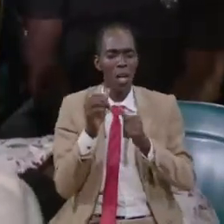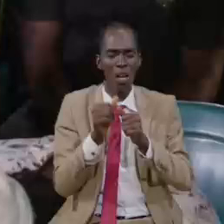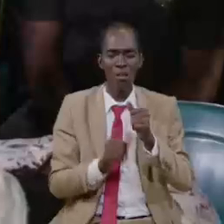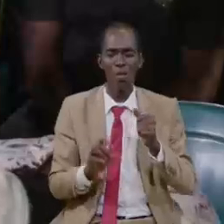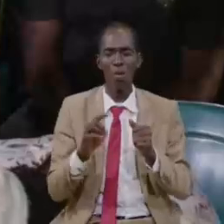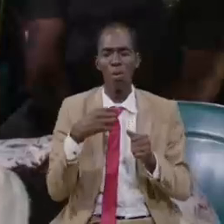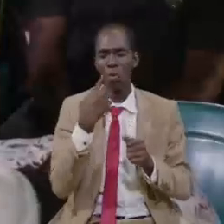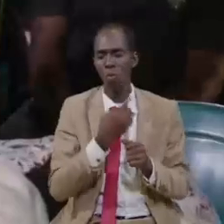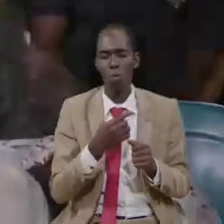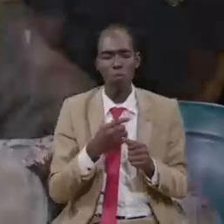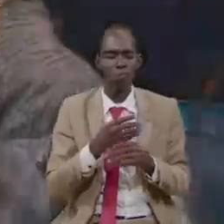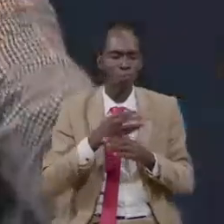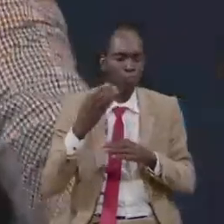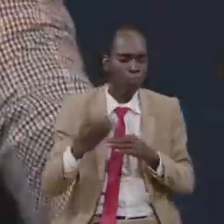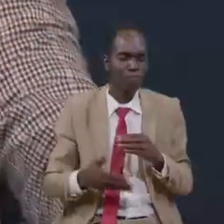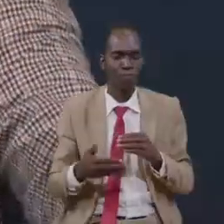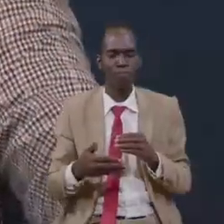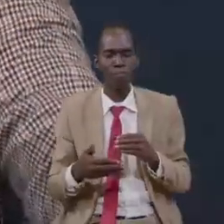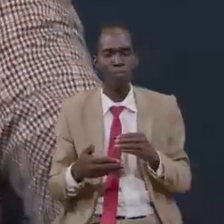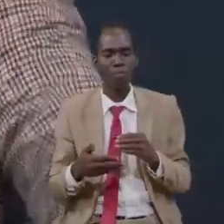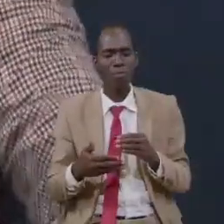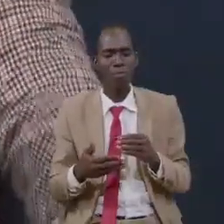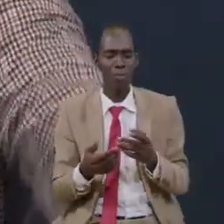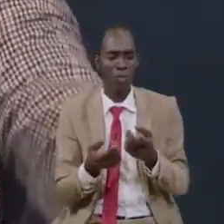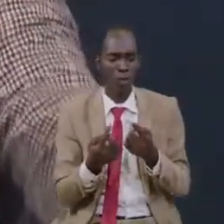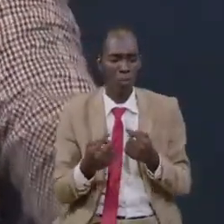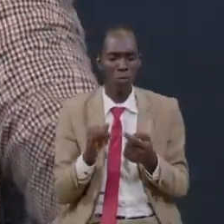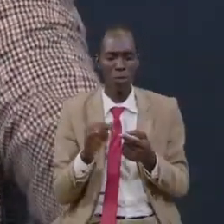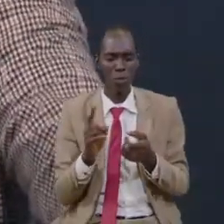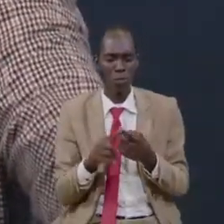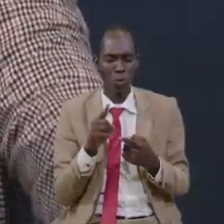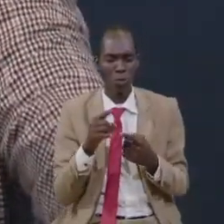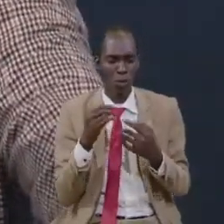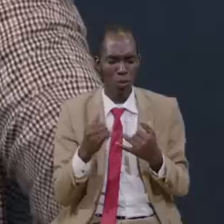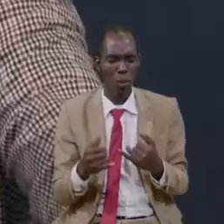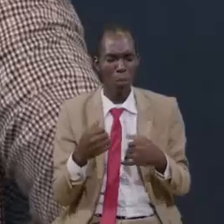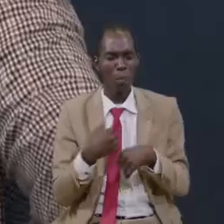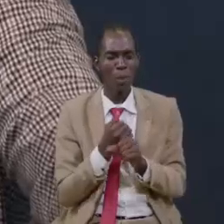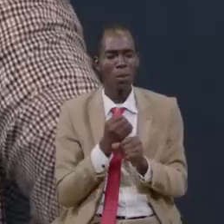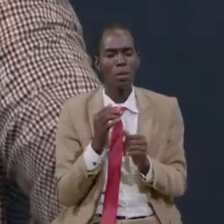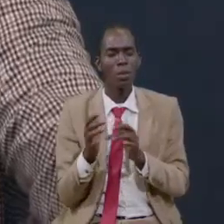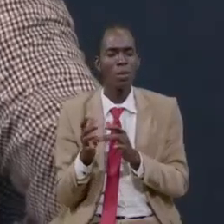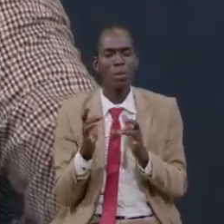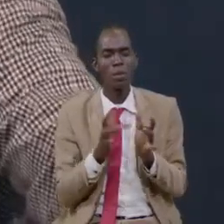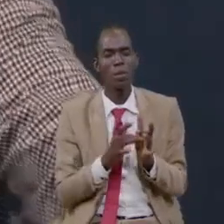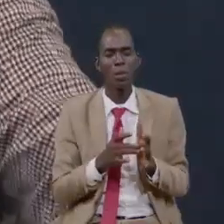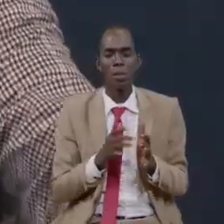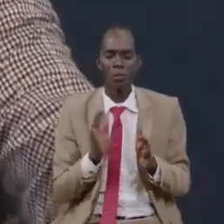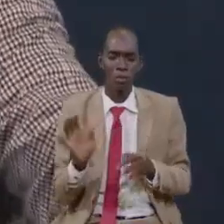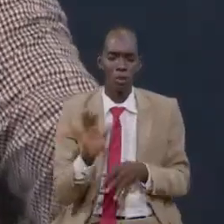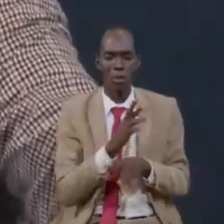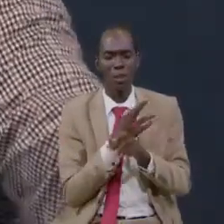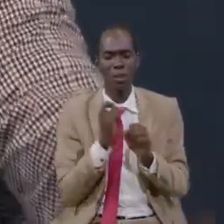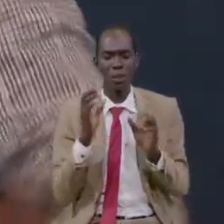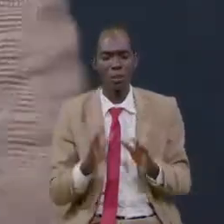genuinely, sincerely coming to you now, making Jesus their Redeemer, making